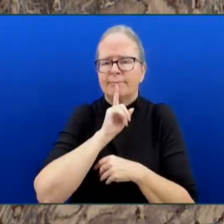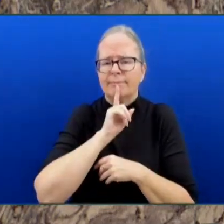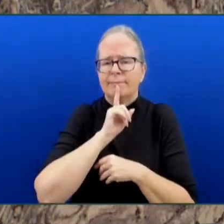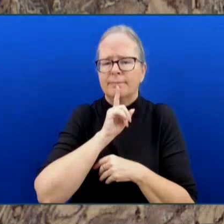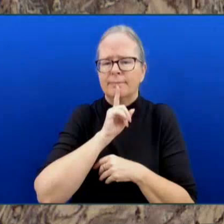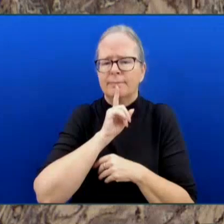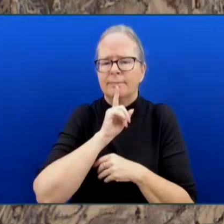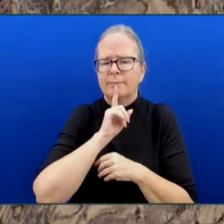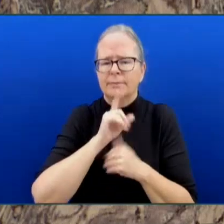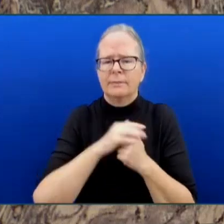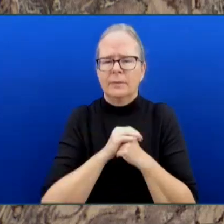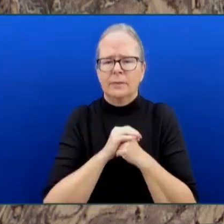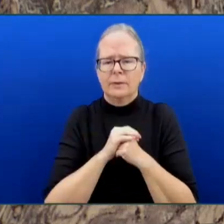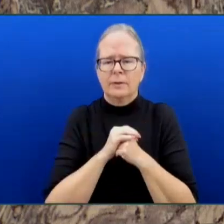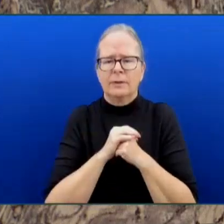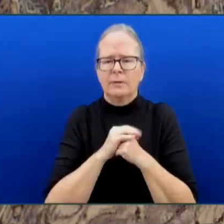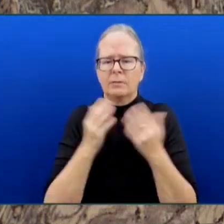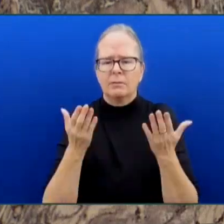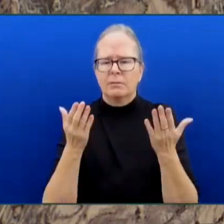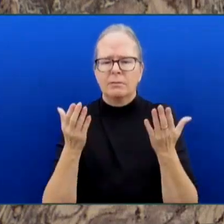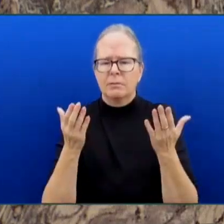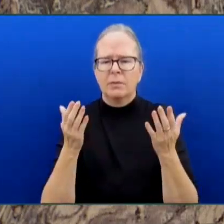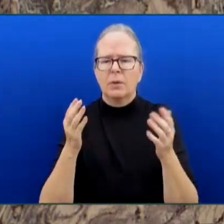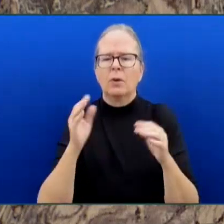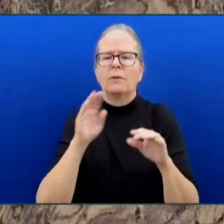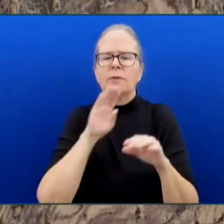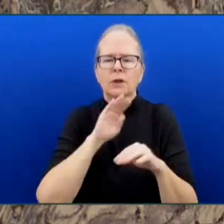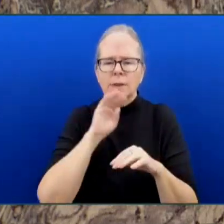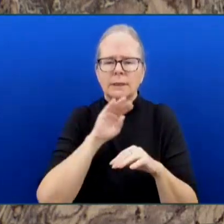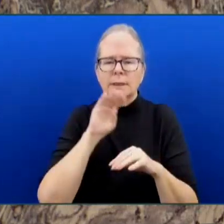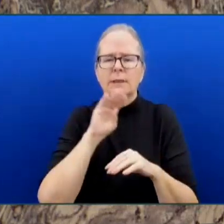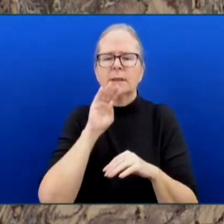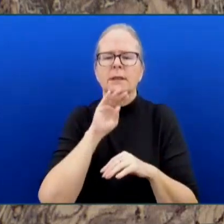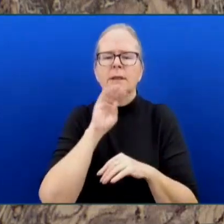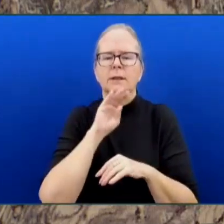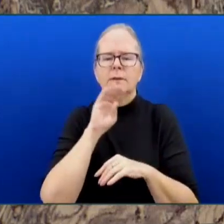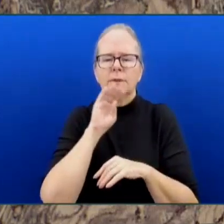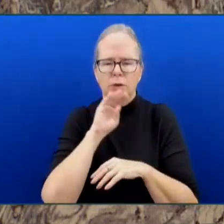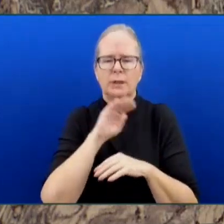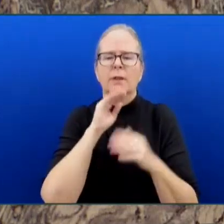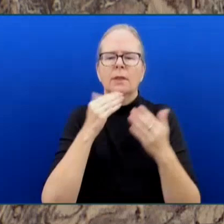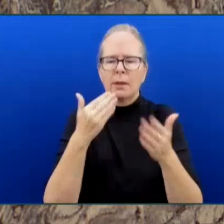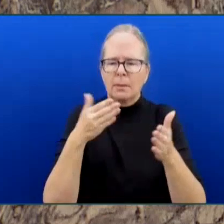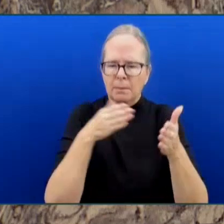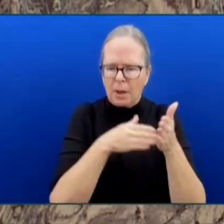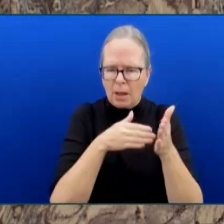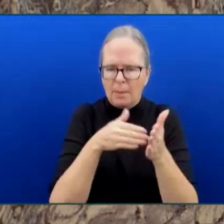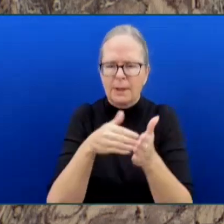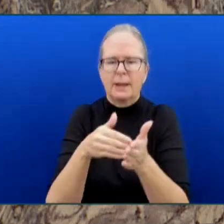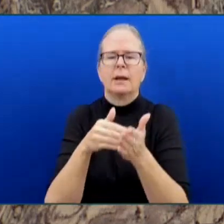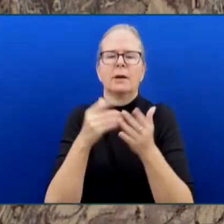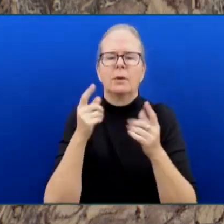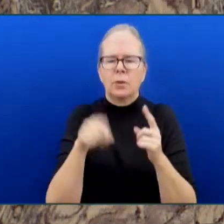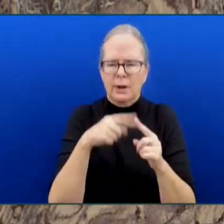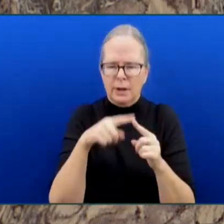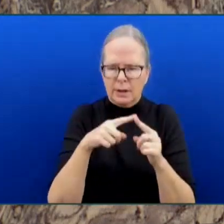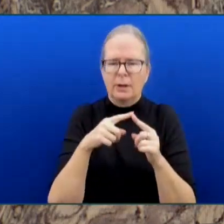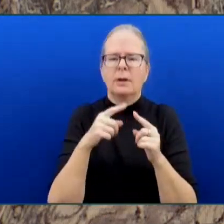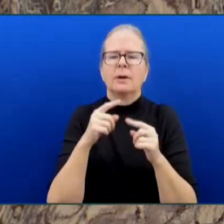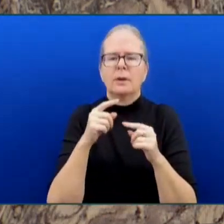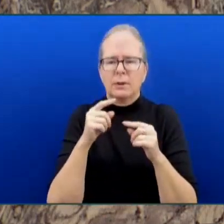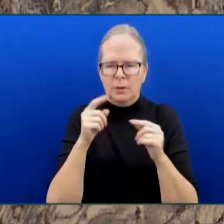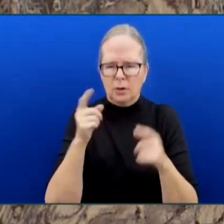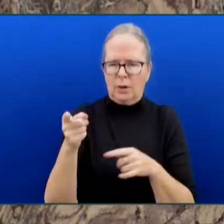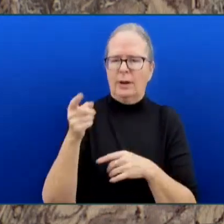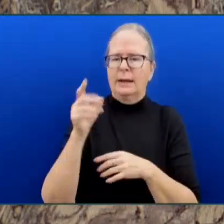$7,000 fines. So why don't we do this? Why don't we take the $7,000 fines and have them paid by